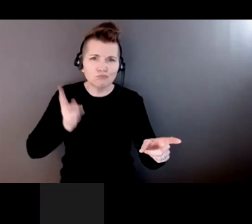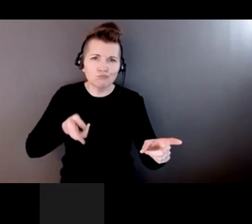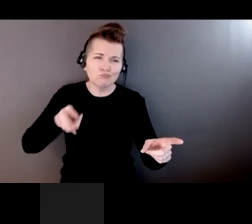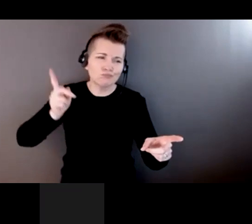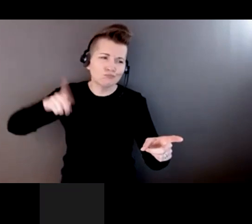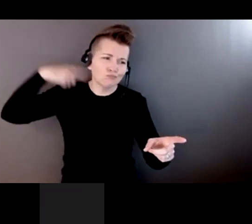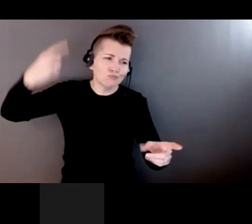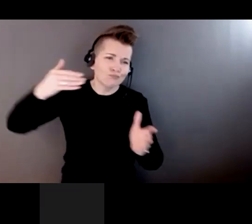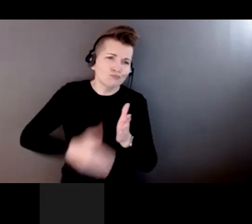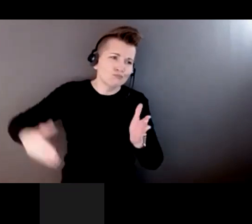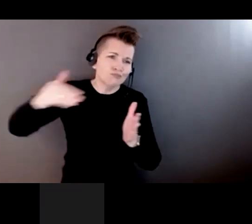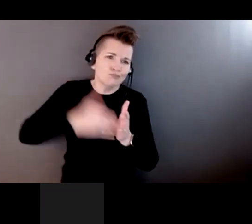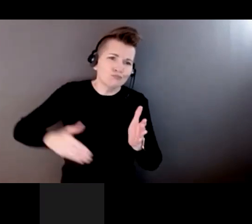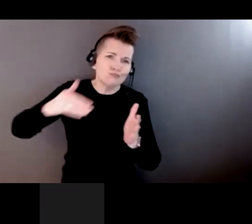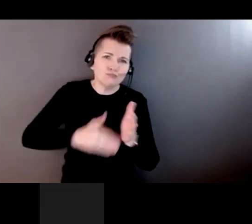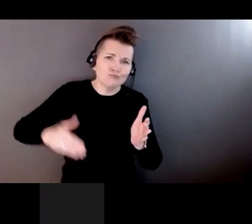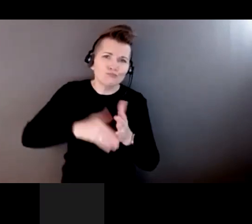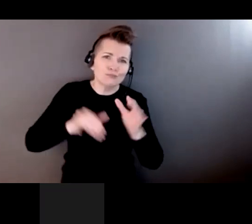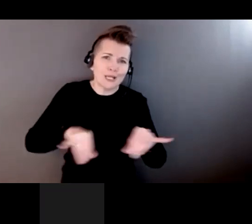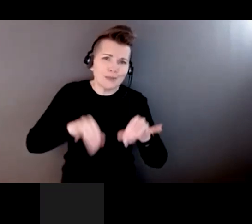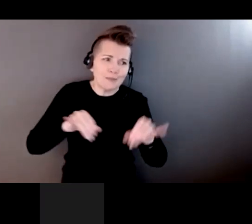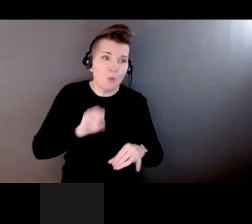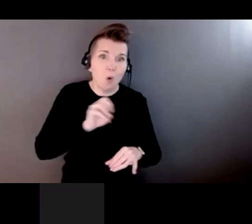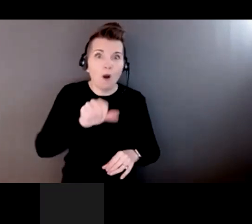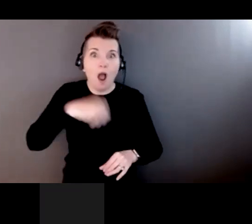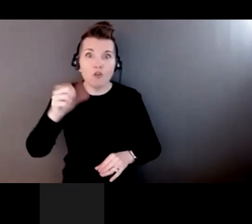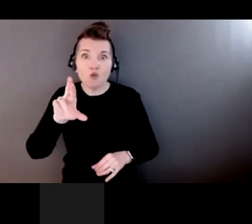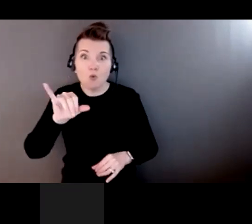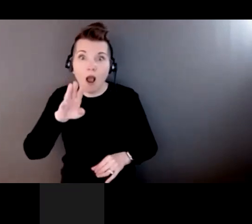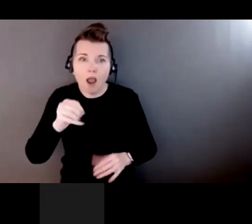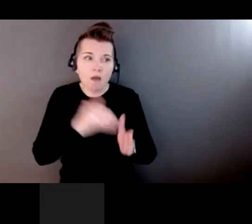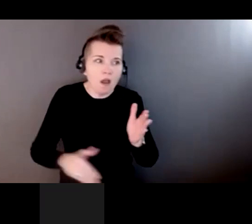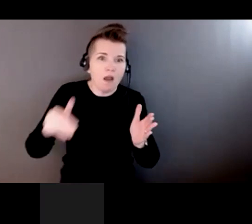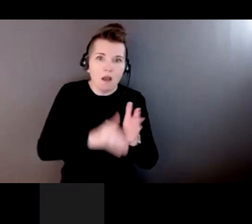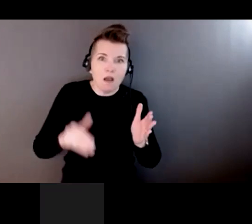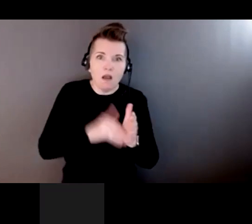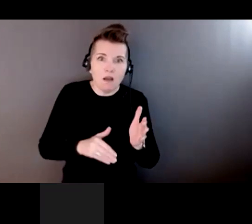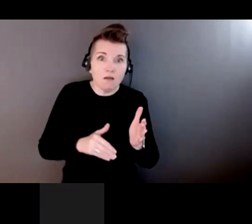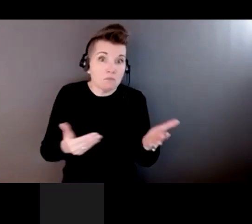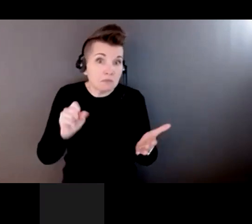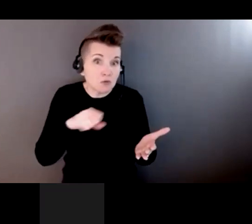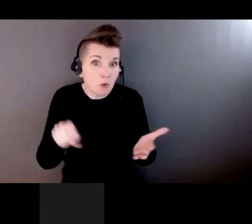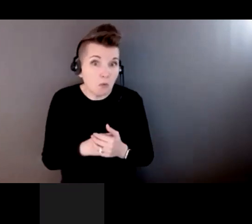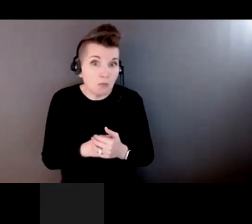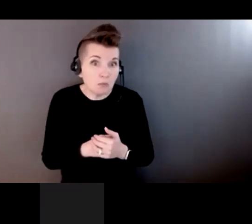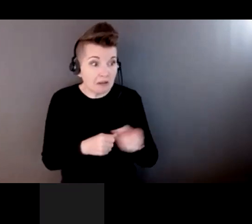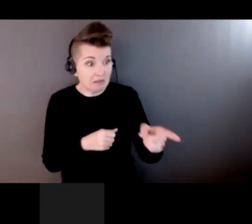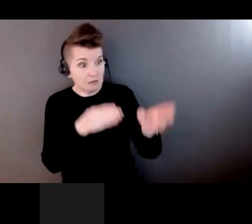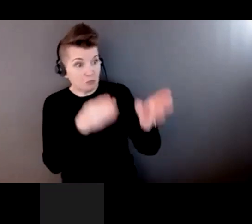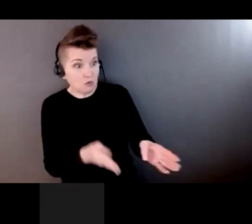crime? What is the risk in the future of the person doing a further crime to this specific victim or another?